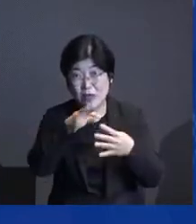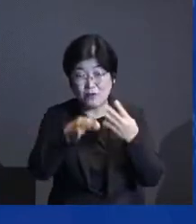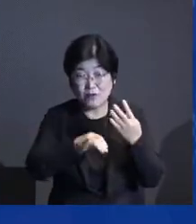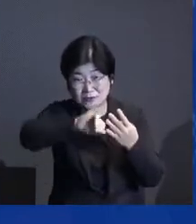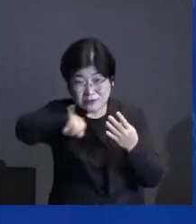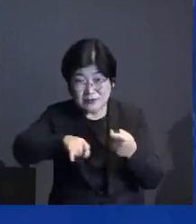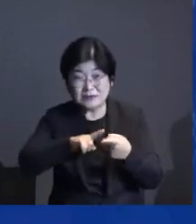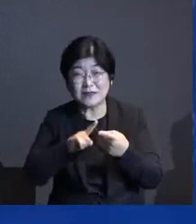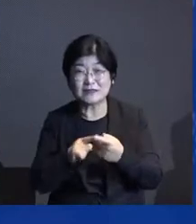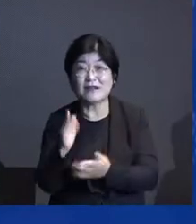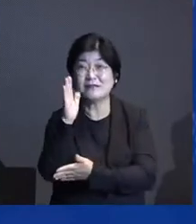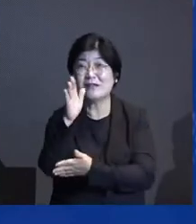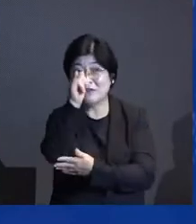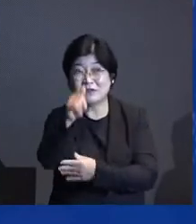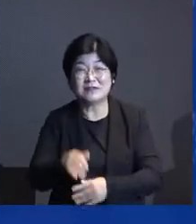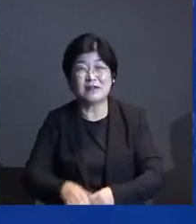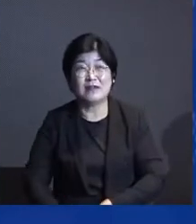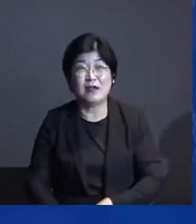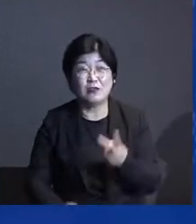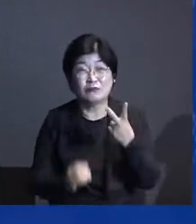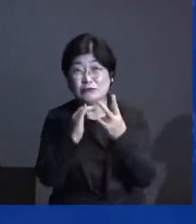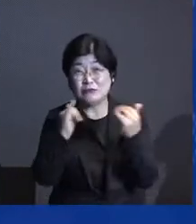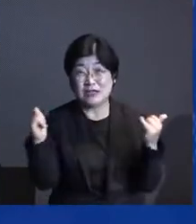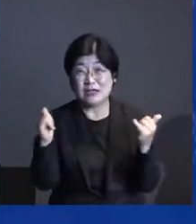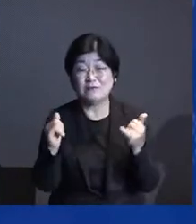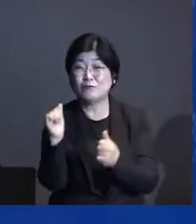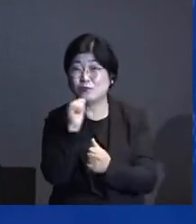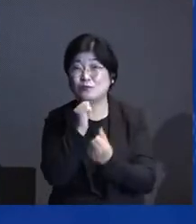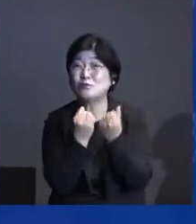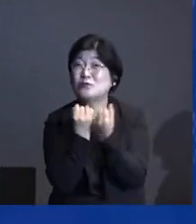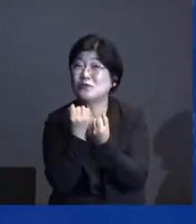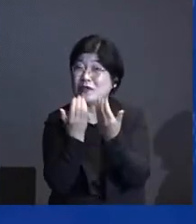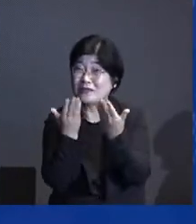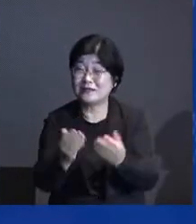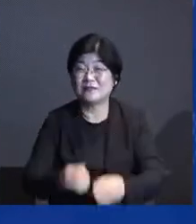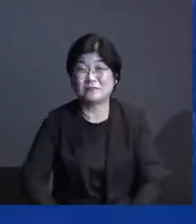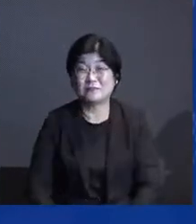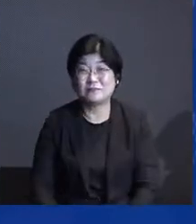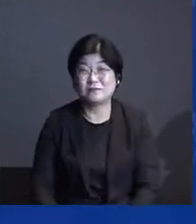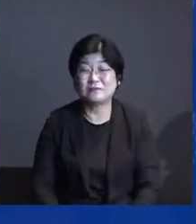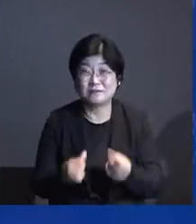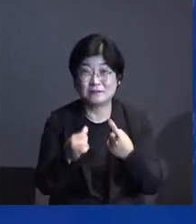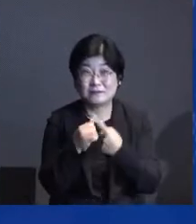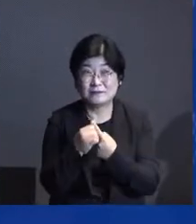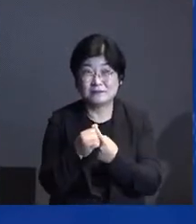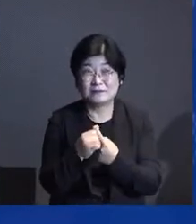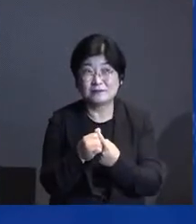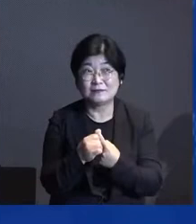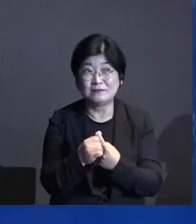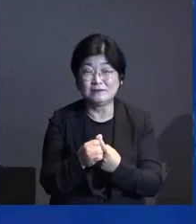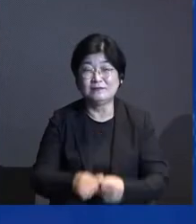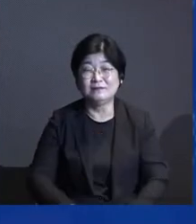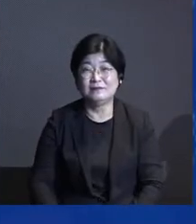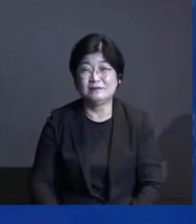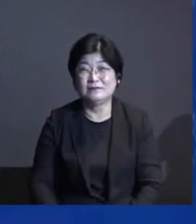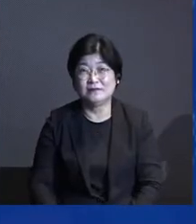introduce 2 speakers. One from AG Platform Europe. She's Ilenia Gheno, and I'll give